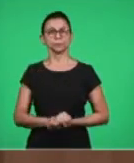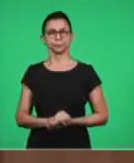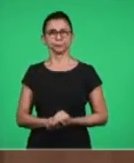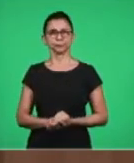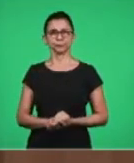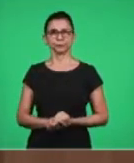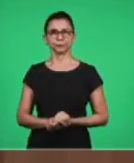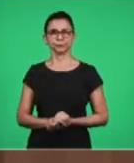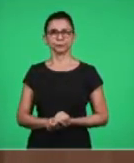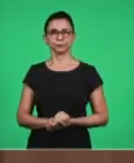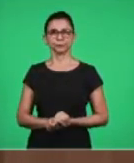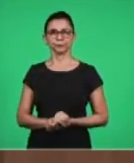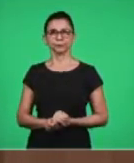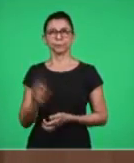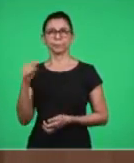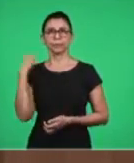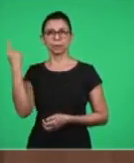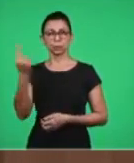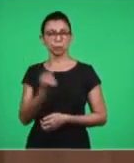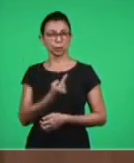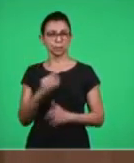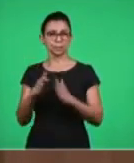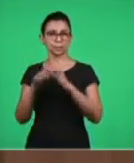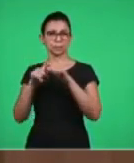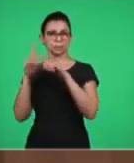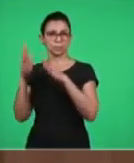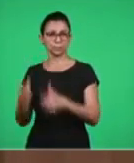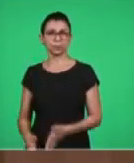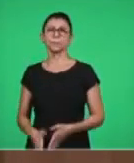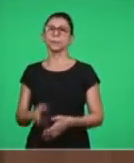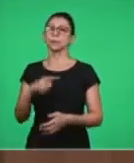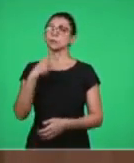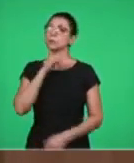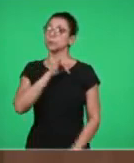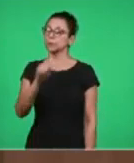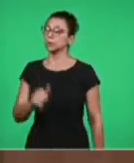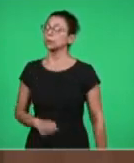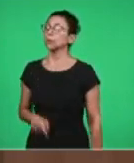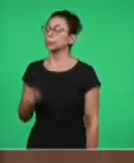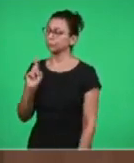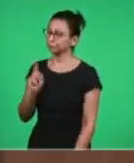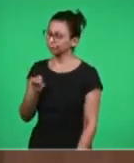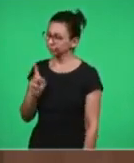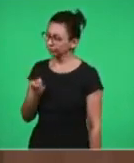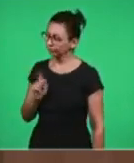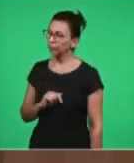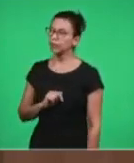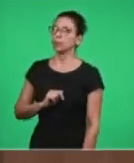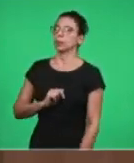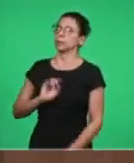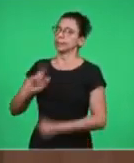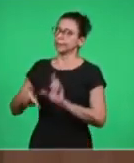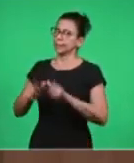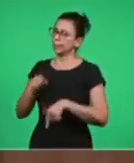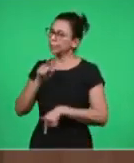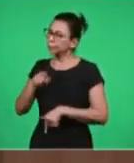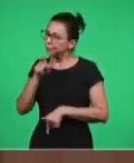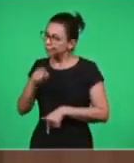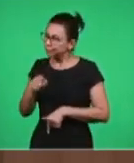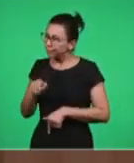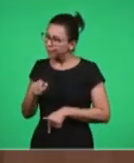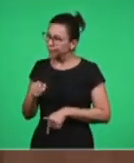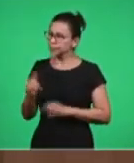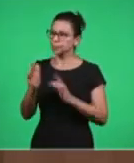in the delivery of this message? We are saying, Israel, look here, you rejected the